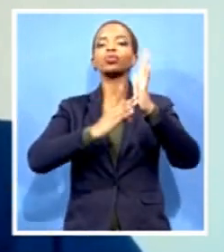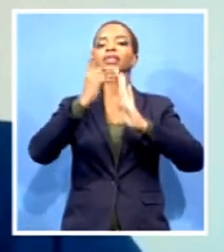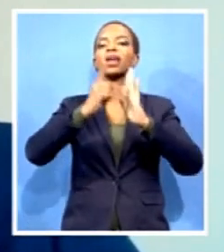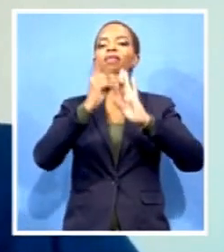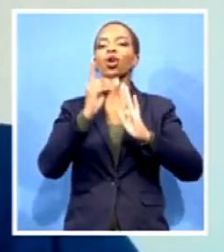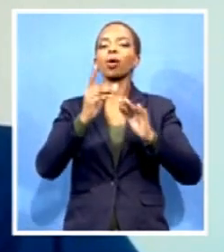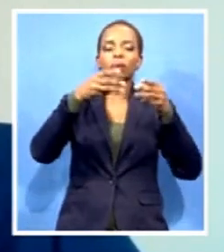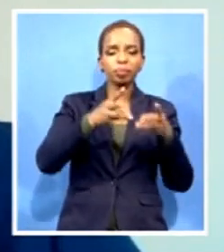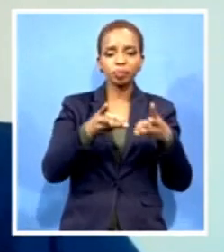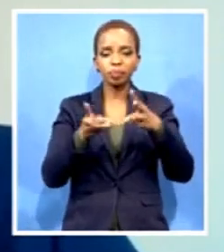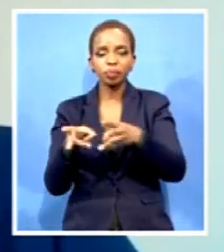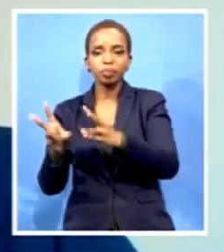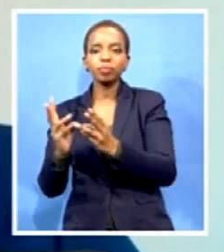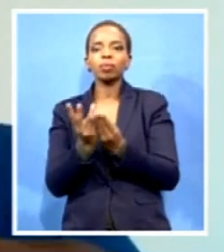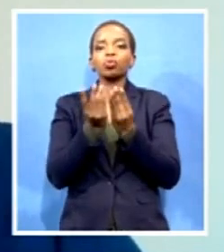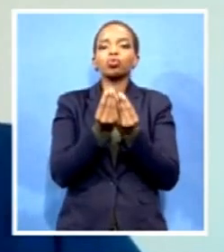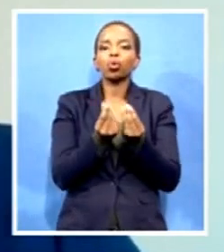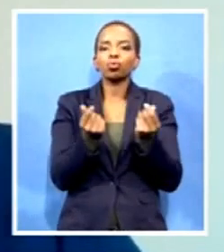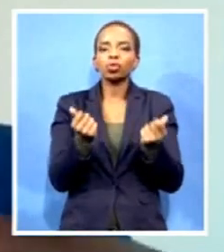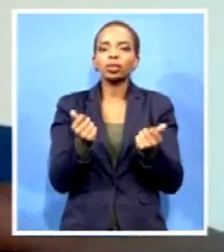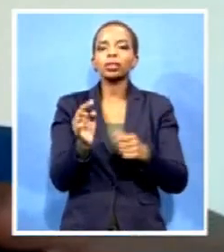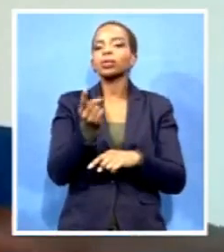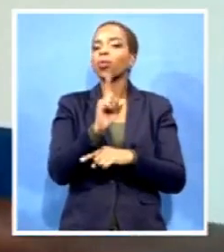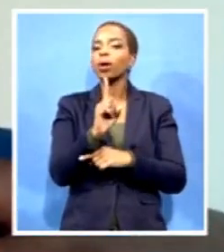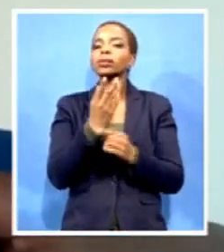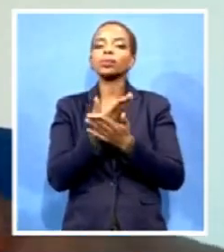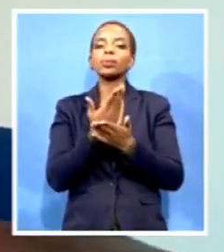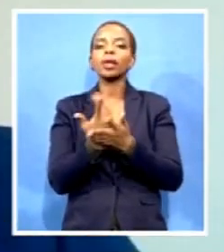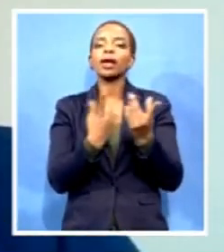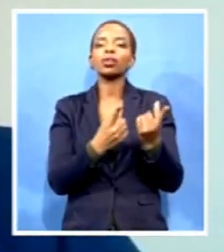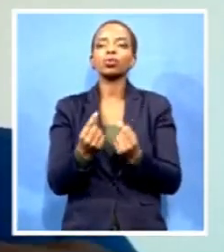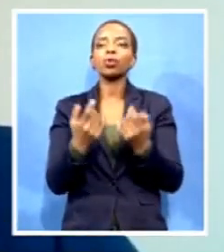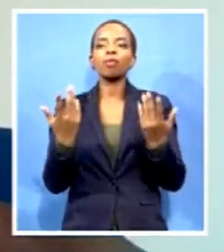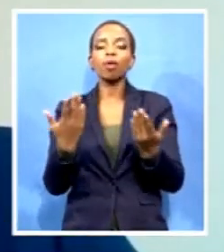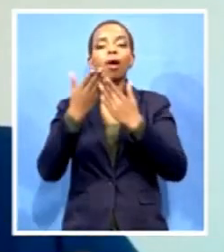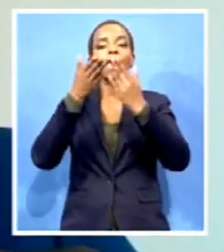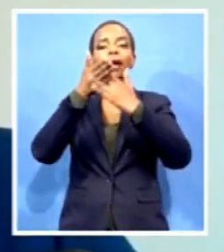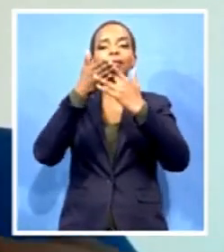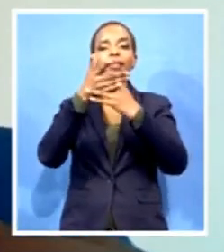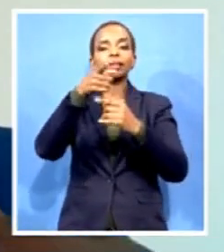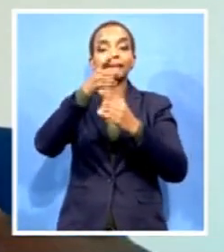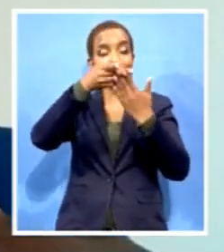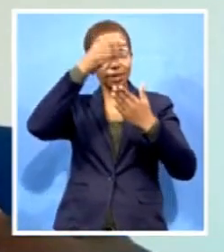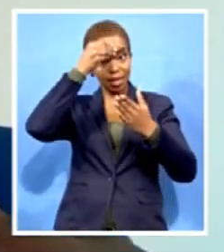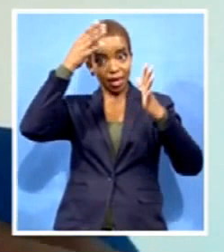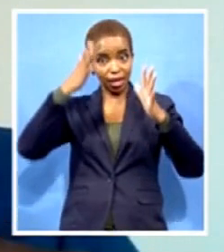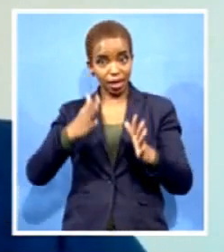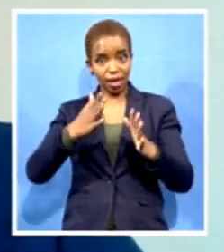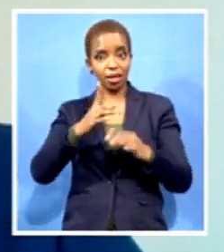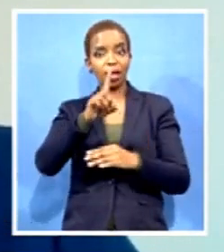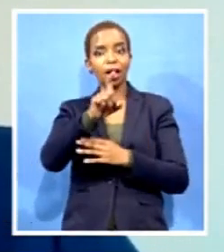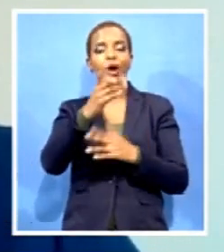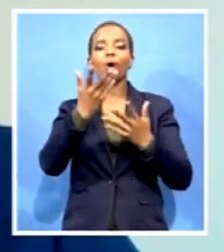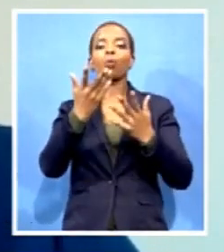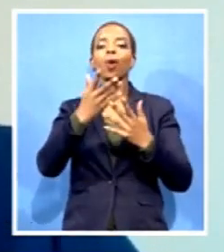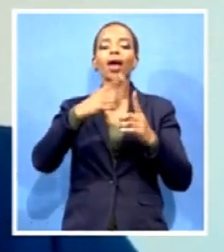can be done to access that learner that has a strong signal to connect to